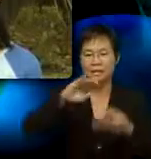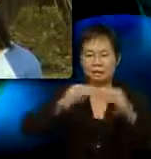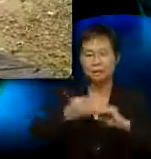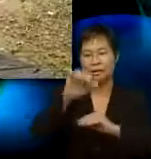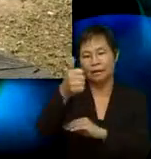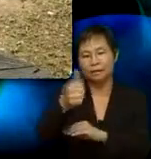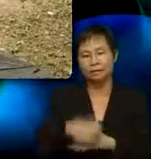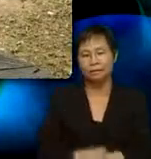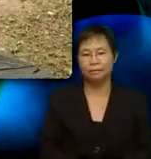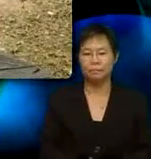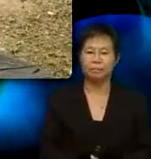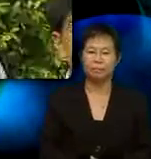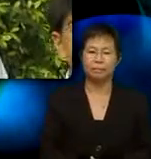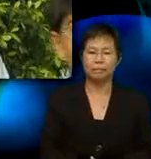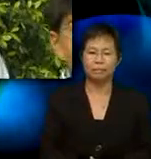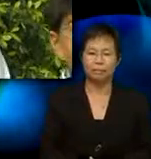10.